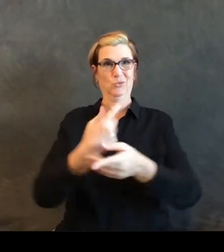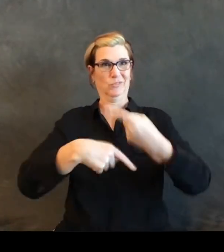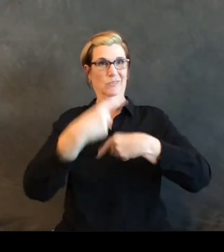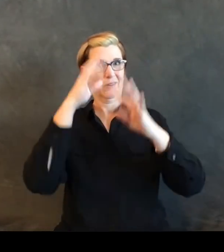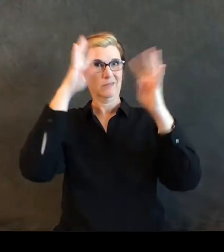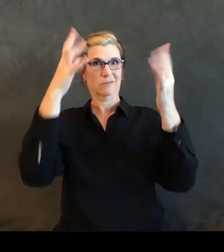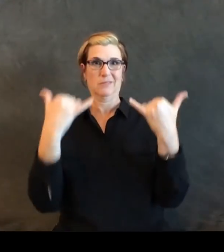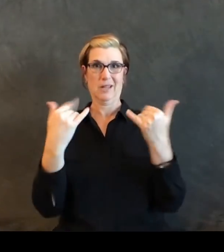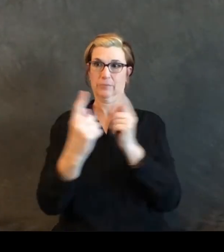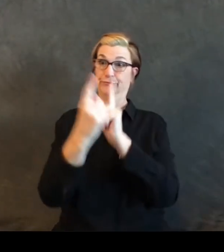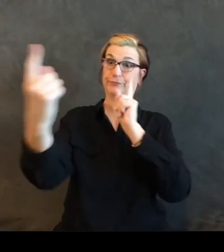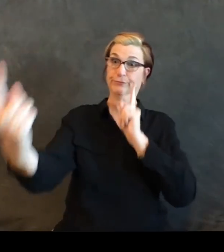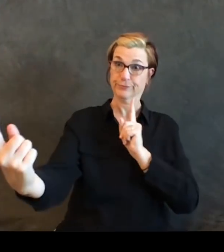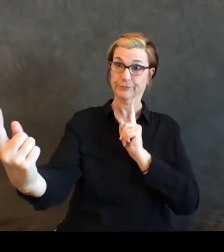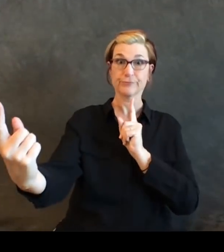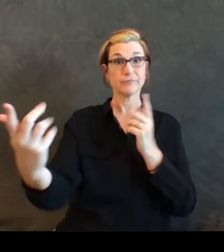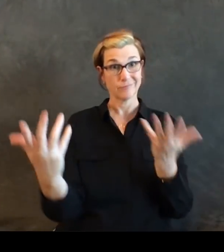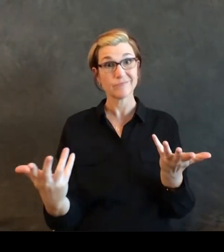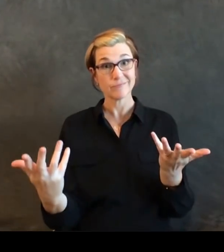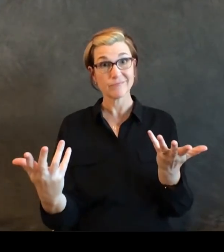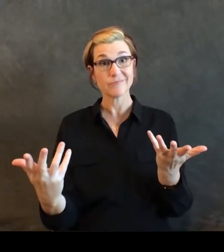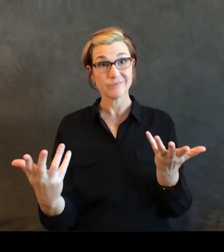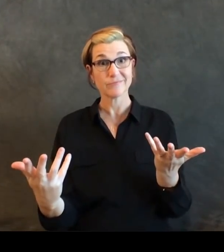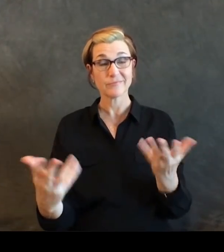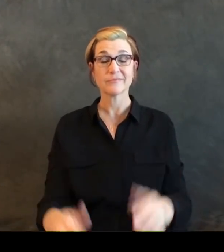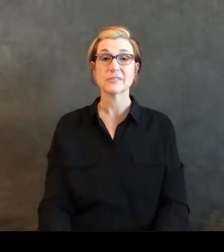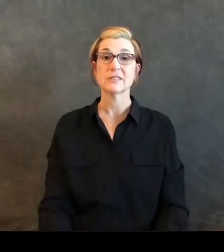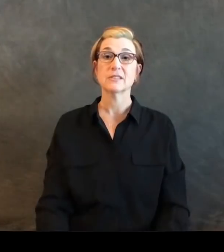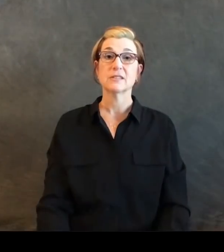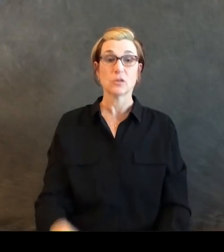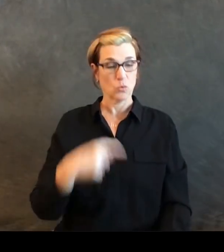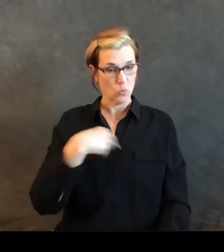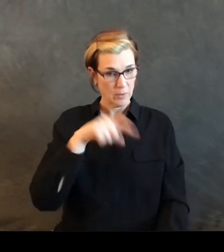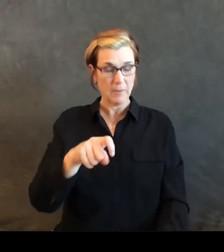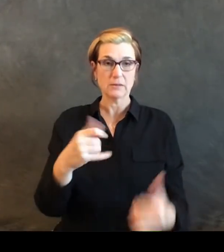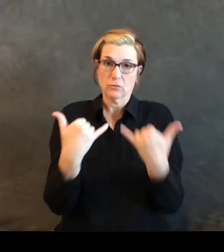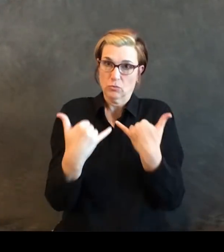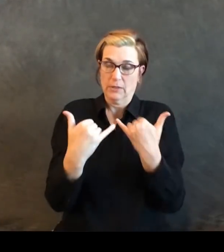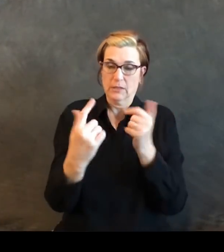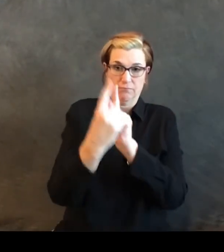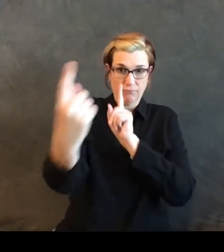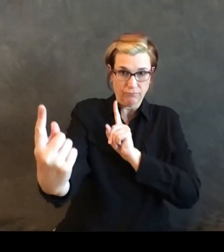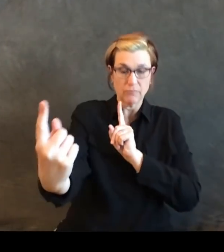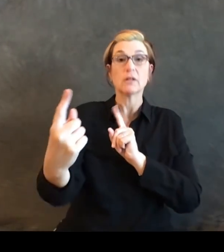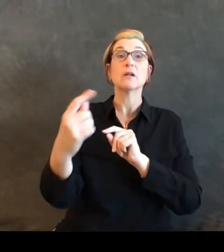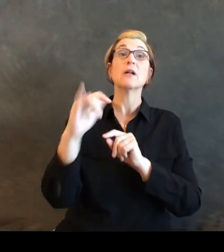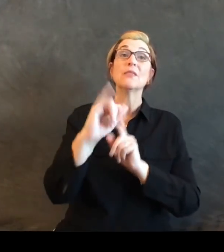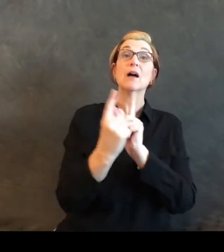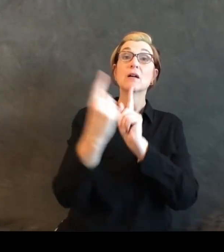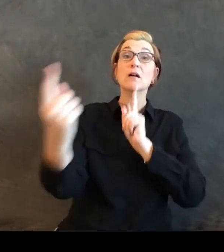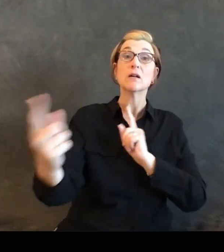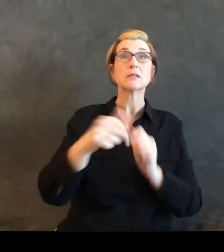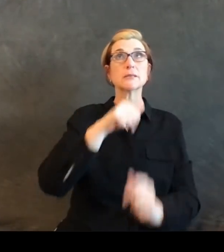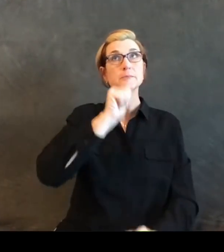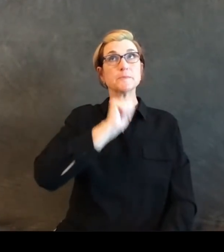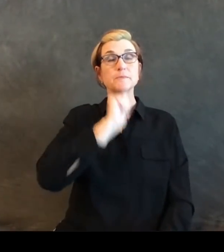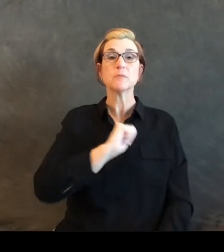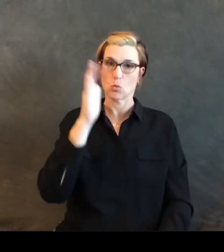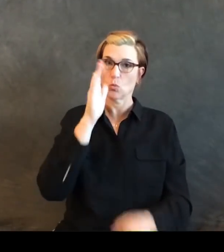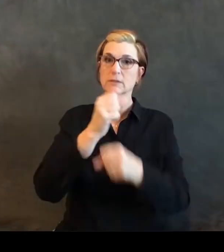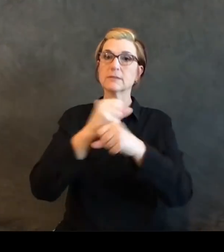right now. The more lives we can save, and the sooner we can eventually get people back to work, back